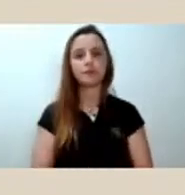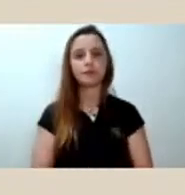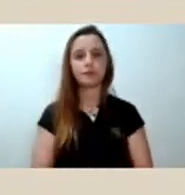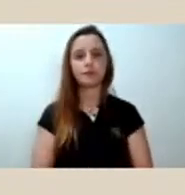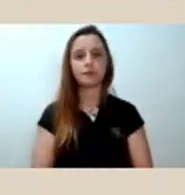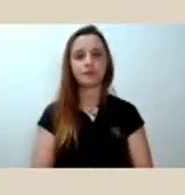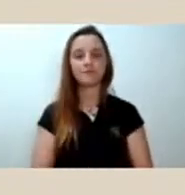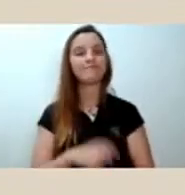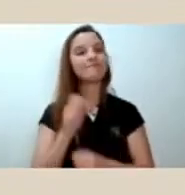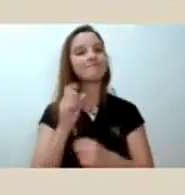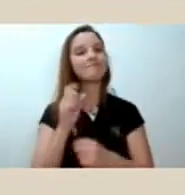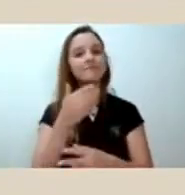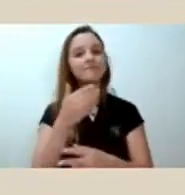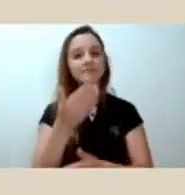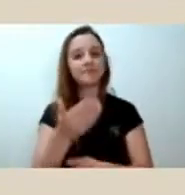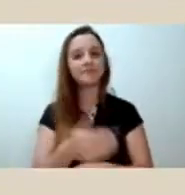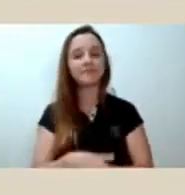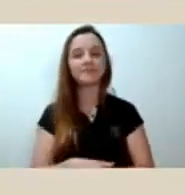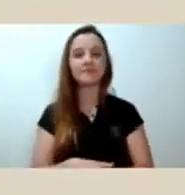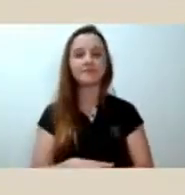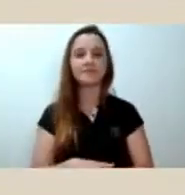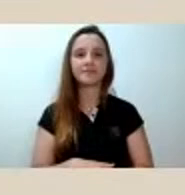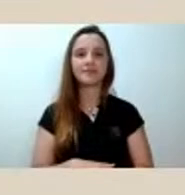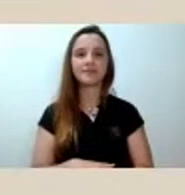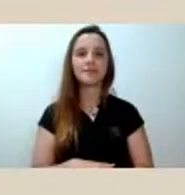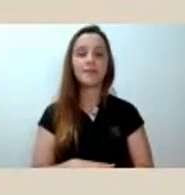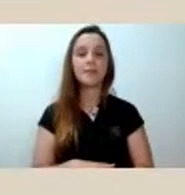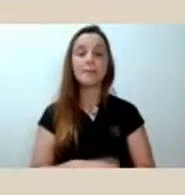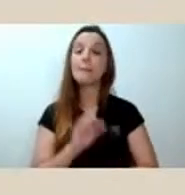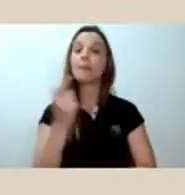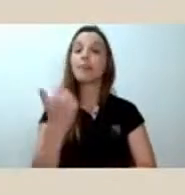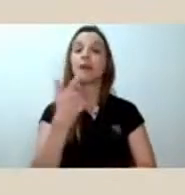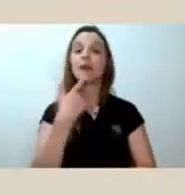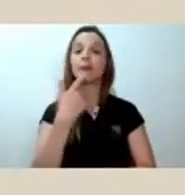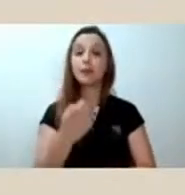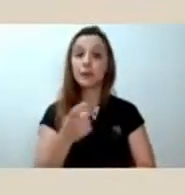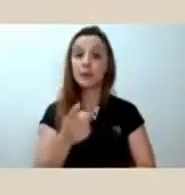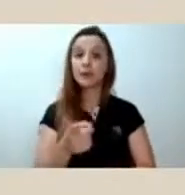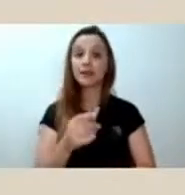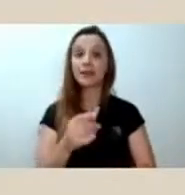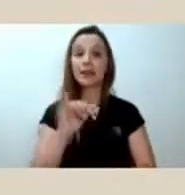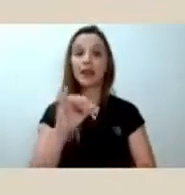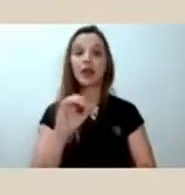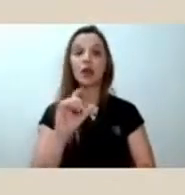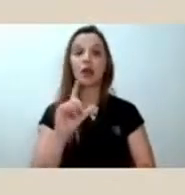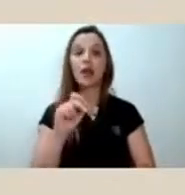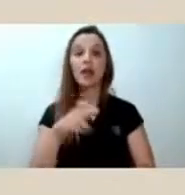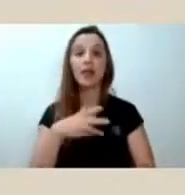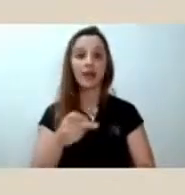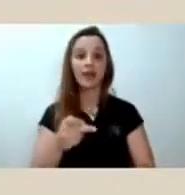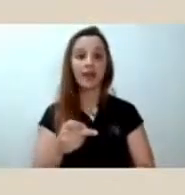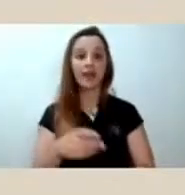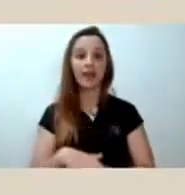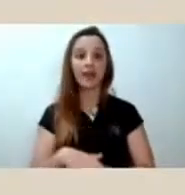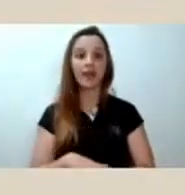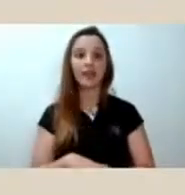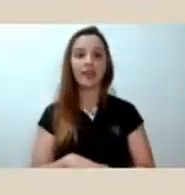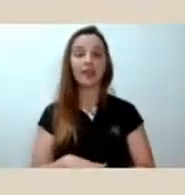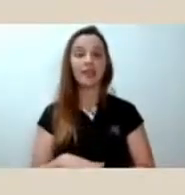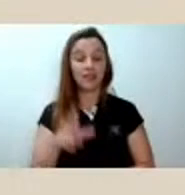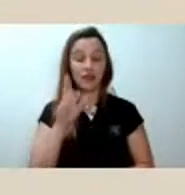Okay, thank you very much. We have a question here for Yolando. I'm sorry, I have a problem pronouncing your